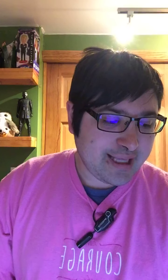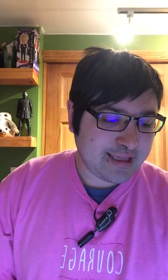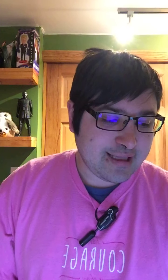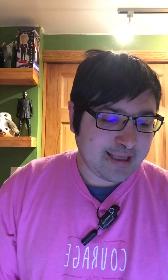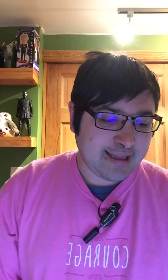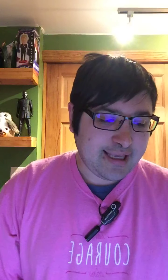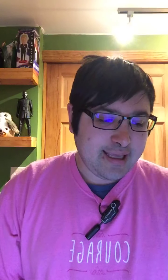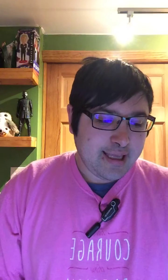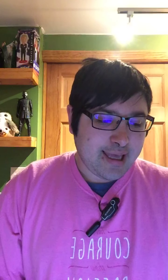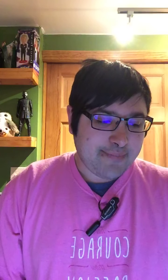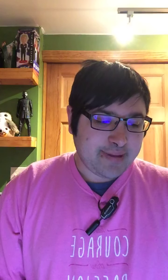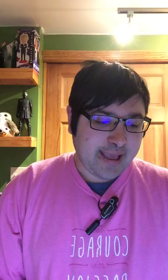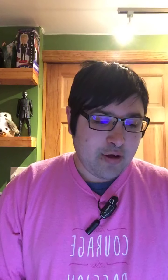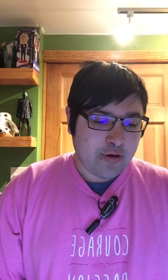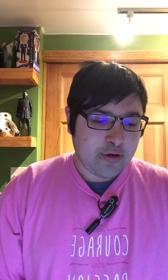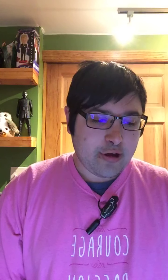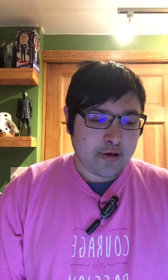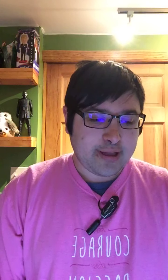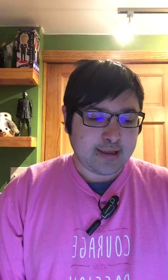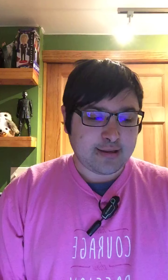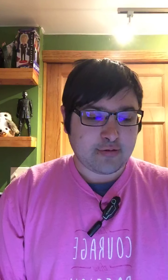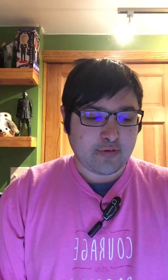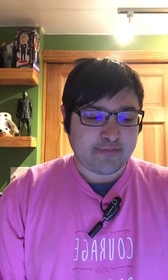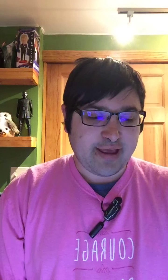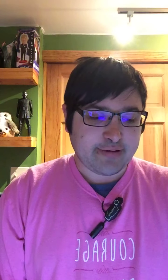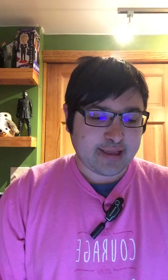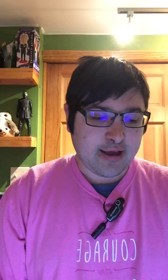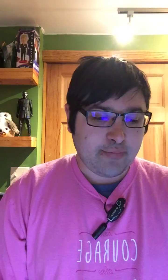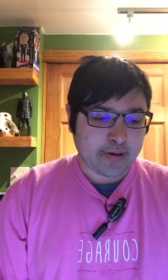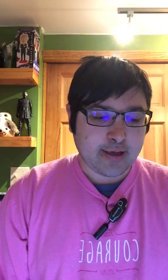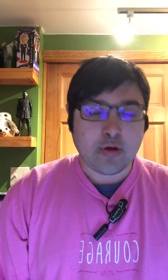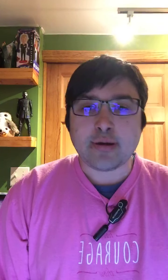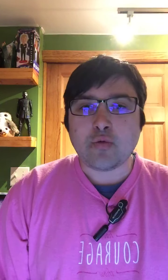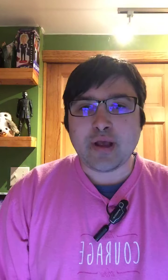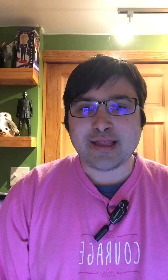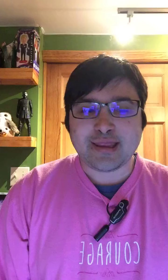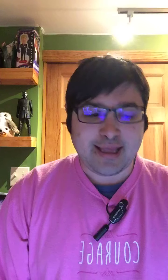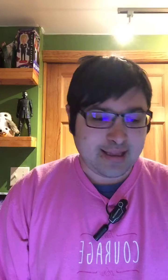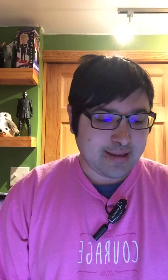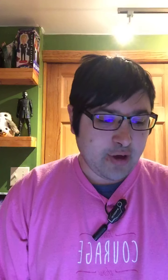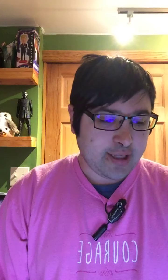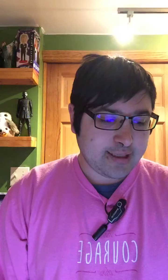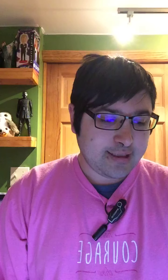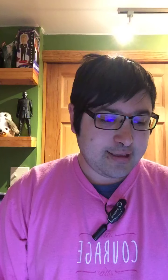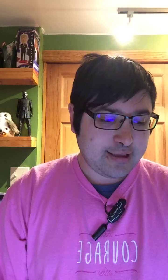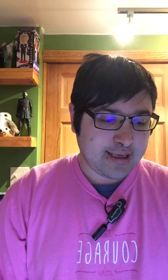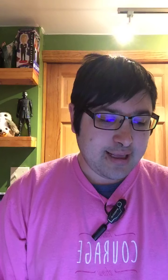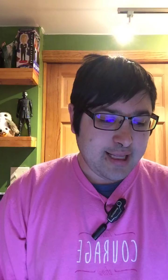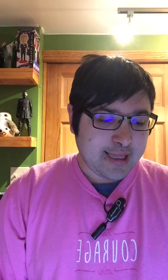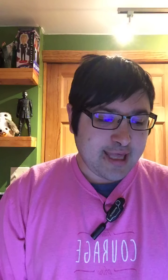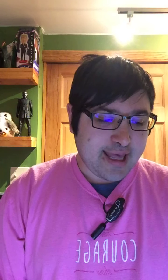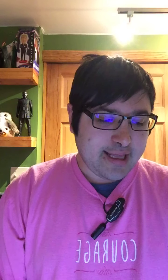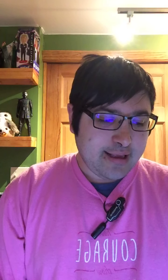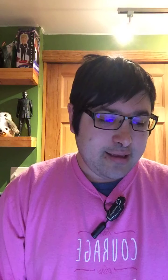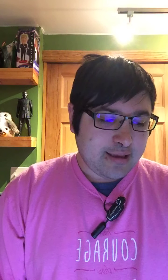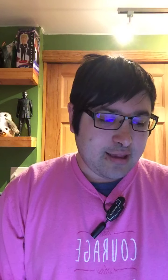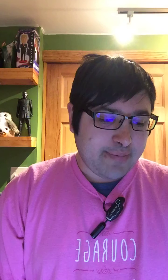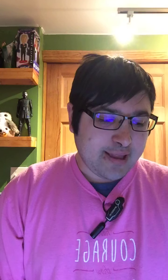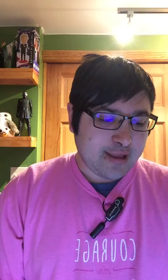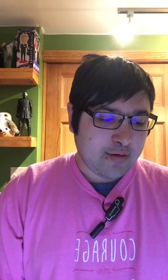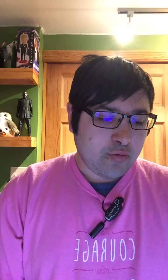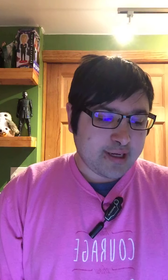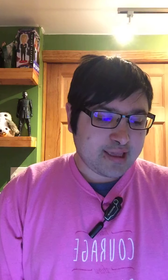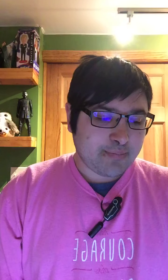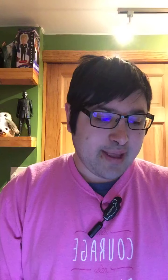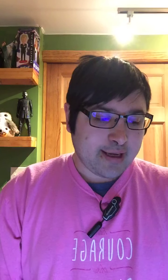During his daily update on the coronavirus outbreak on Wednesday, Lamont said that